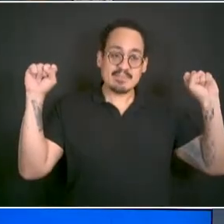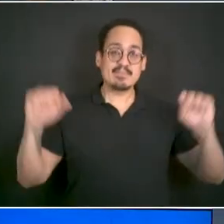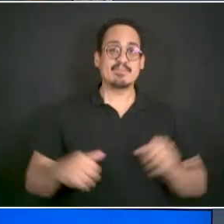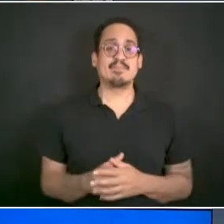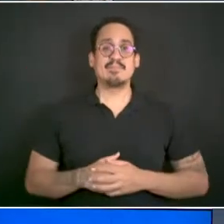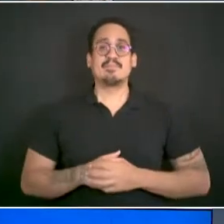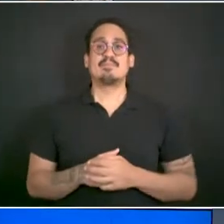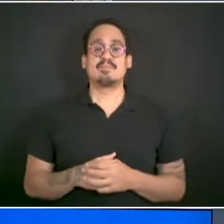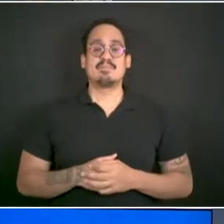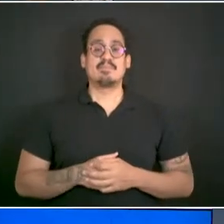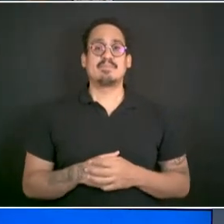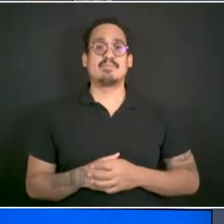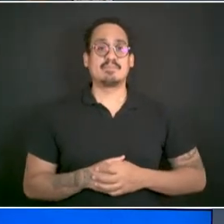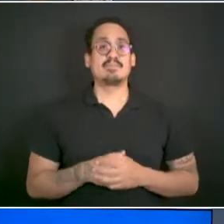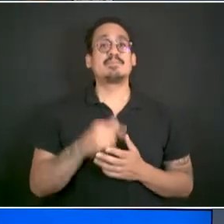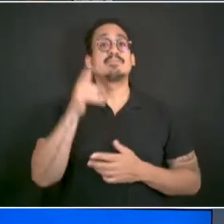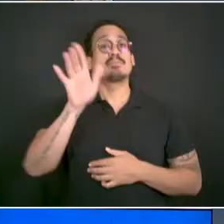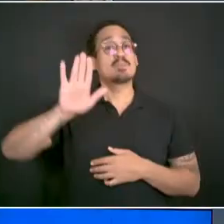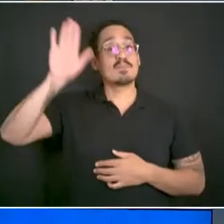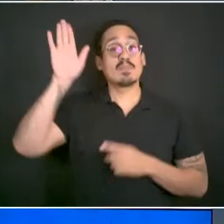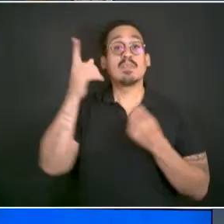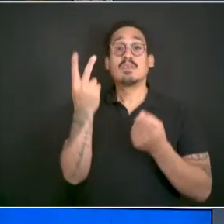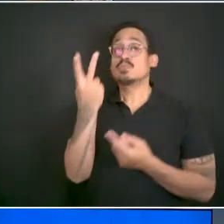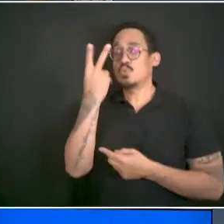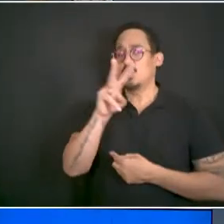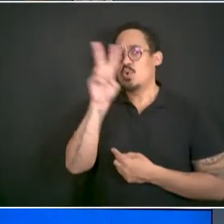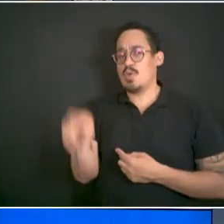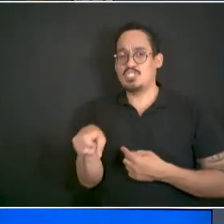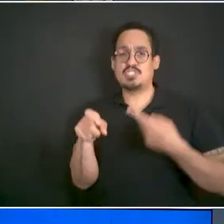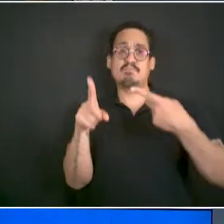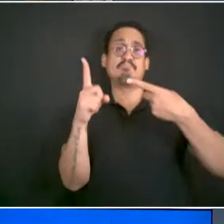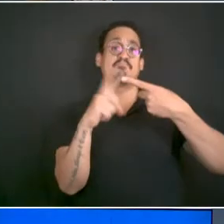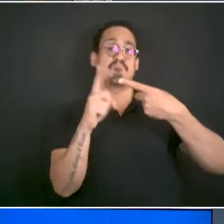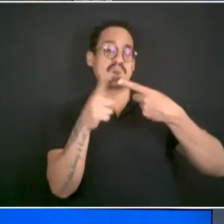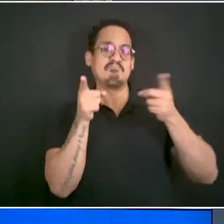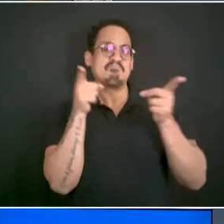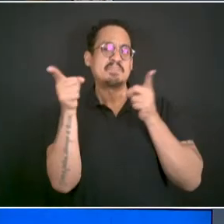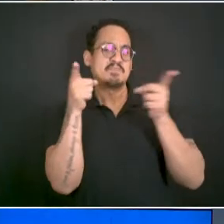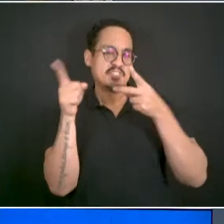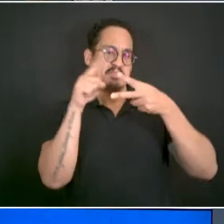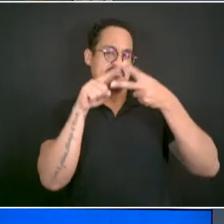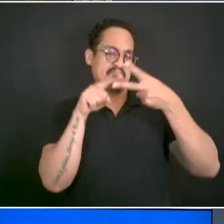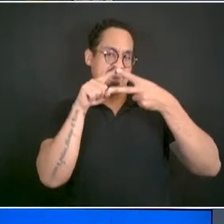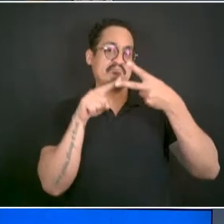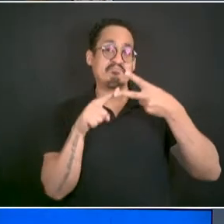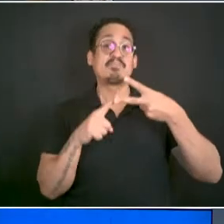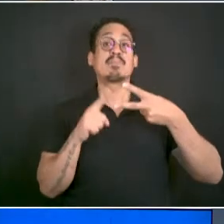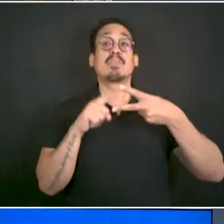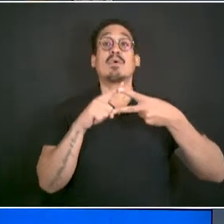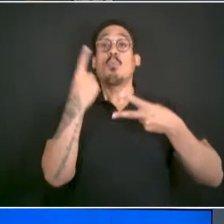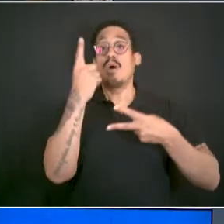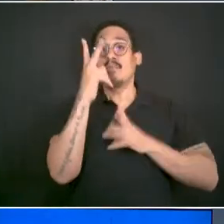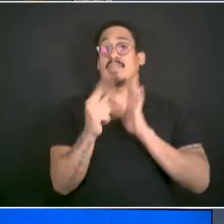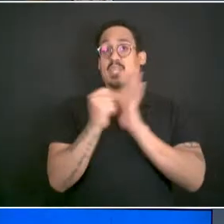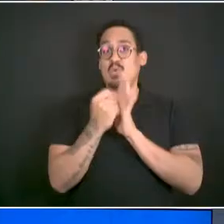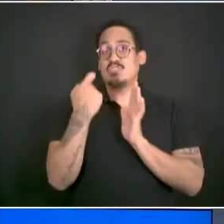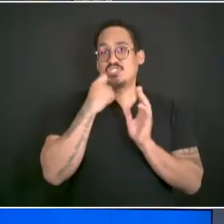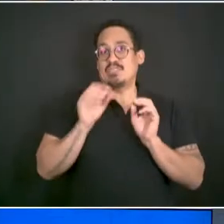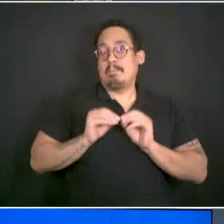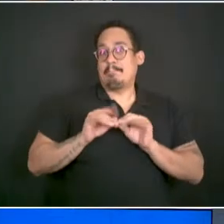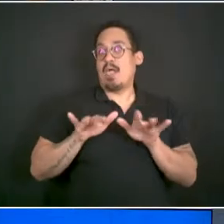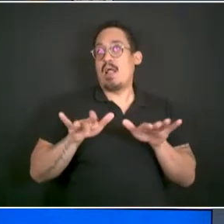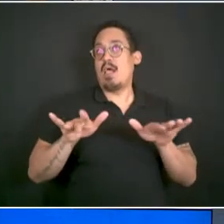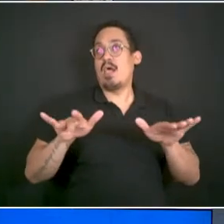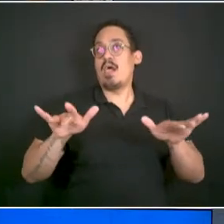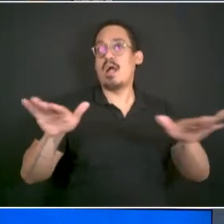Two questions on two completely different stories. First, there's a video going around, I'm not sure if you saw it, of a horse still attached to